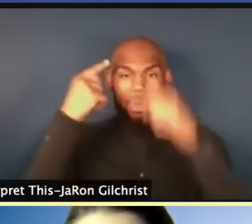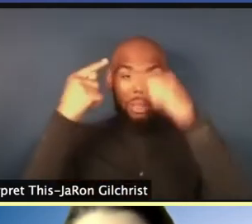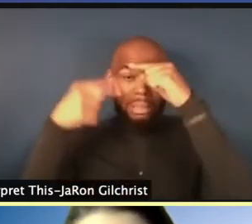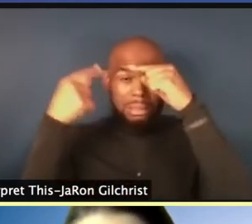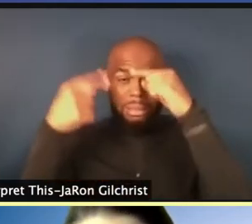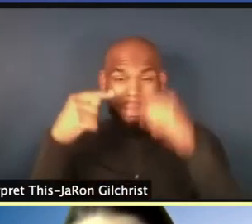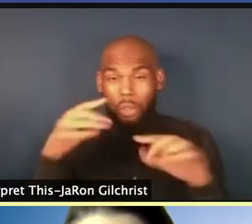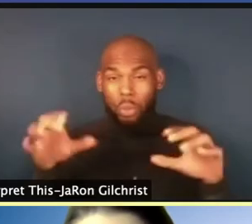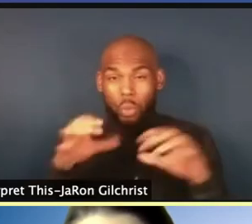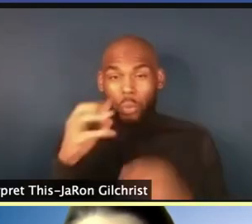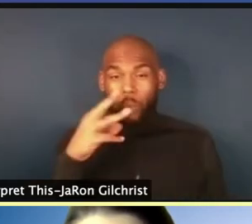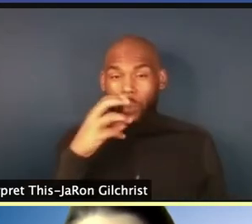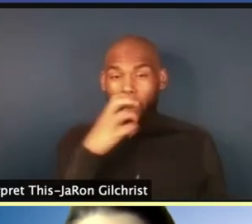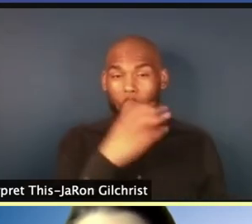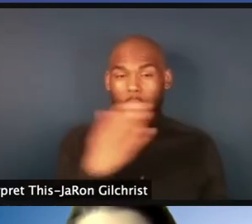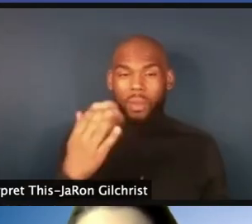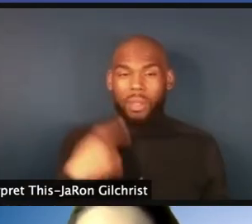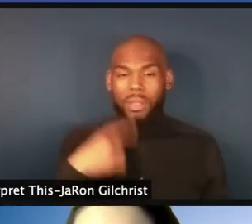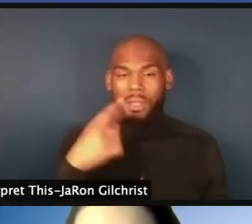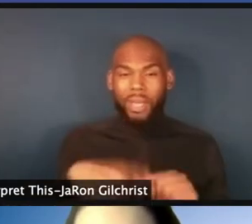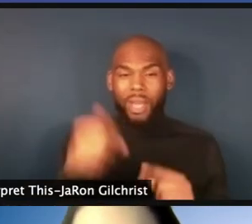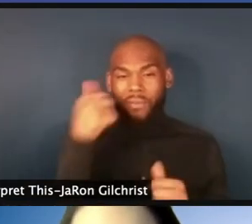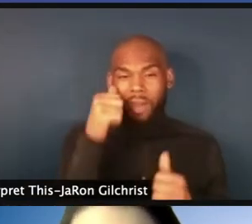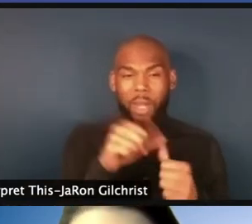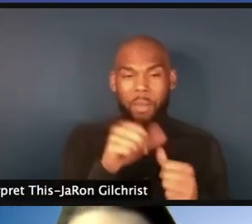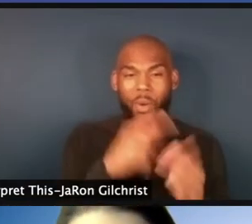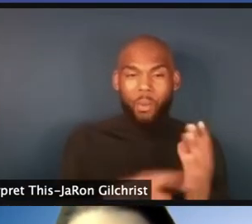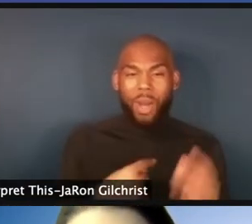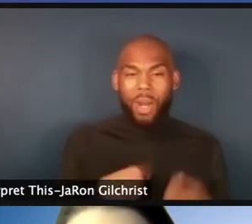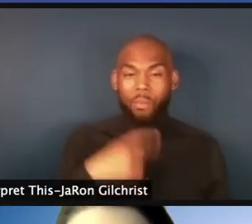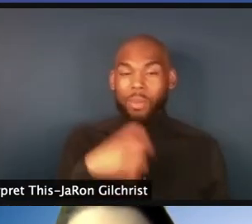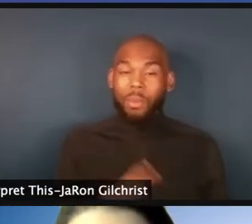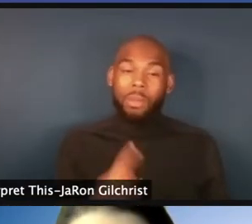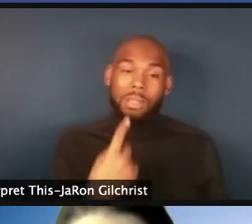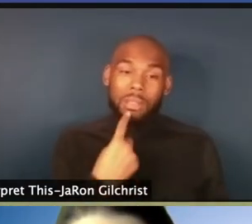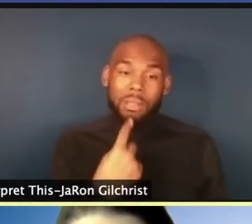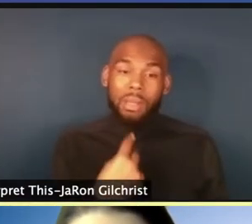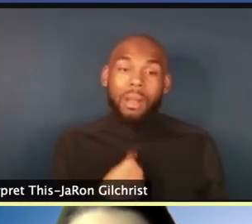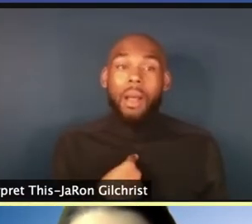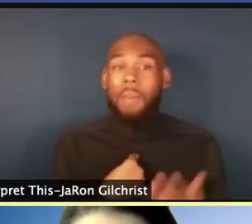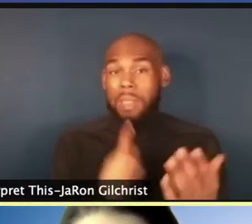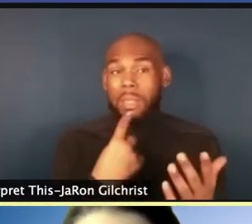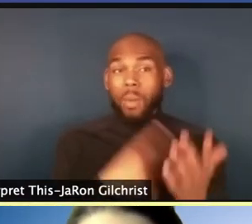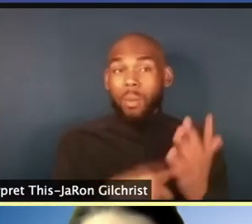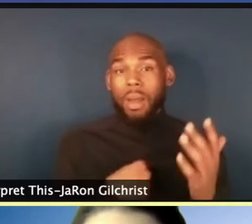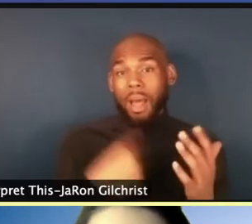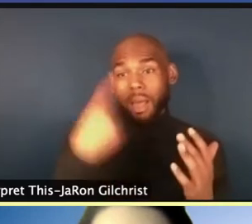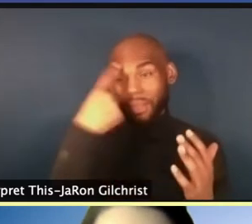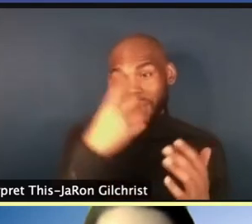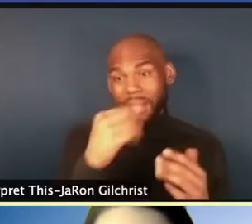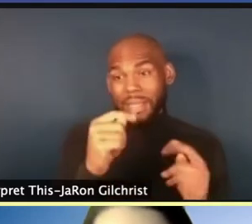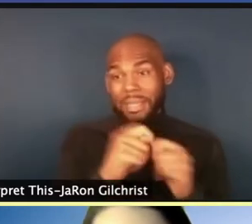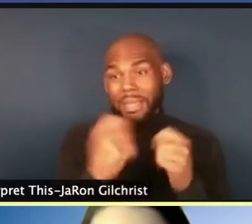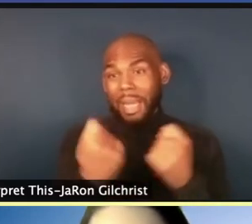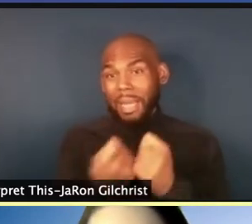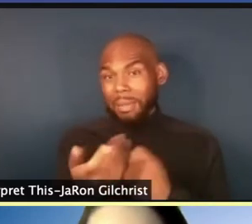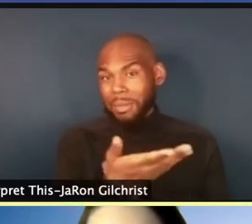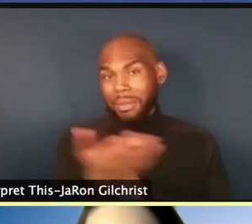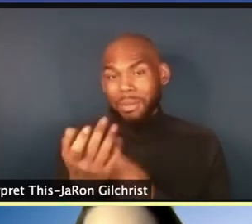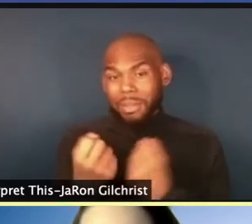actually I was supposed to say in this section. I'm just gonna like say what I think and then please support me, team.